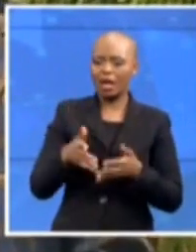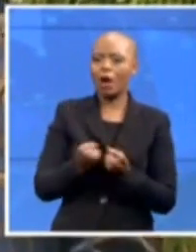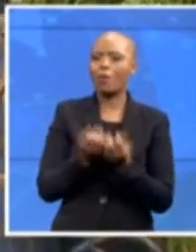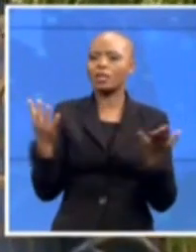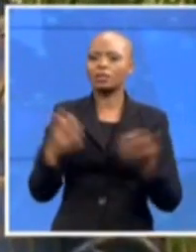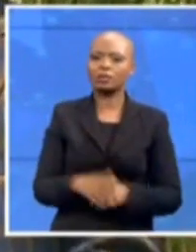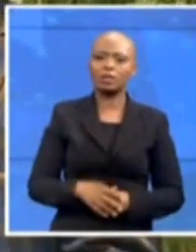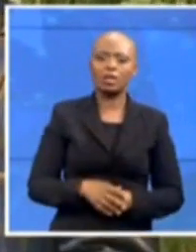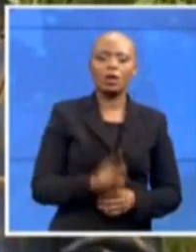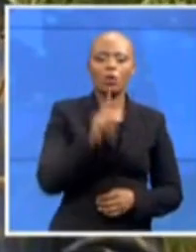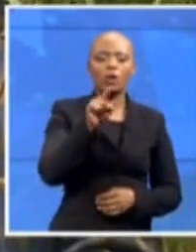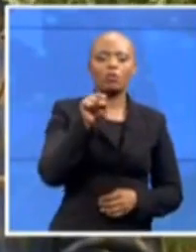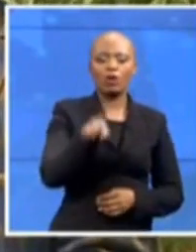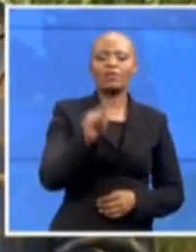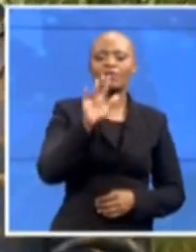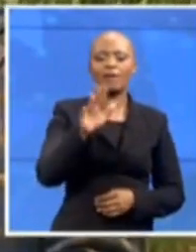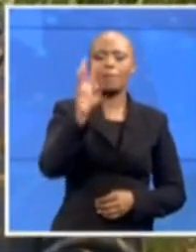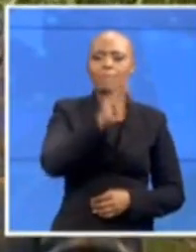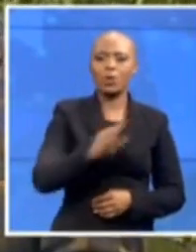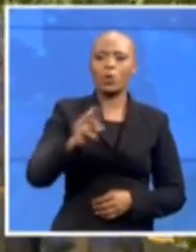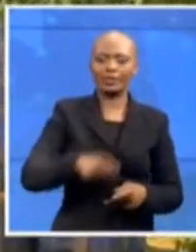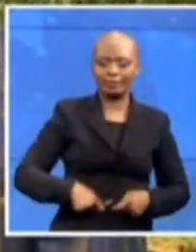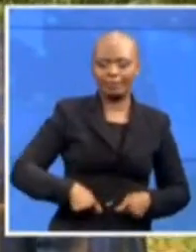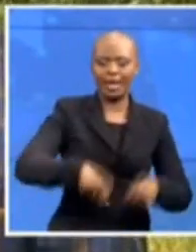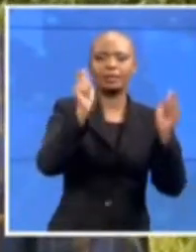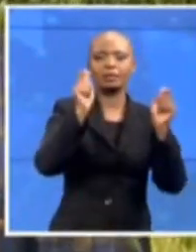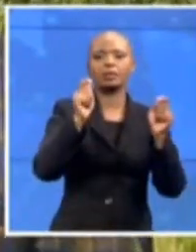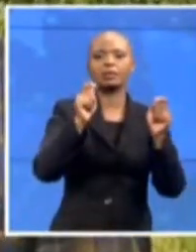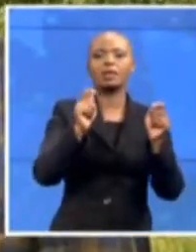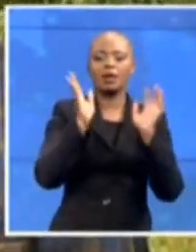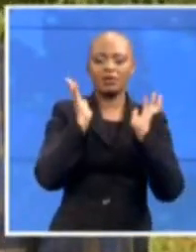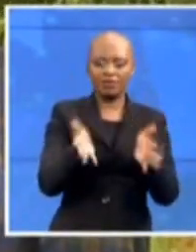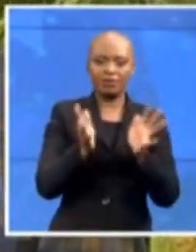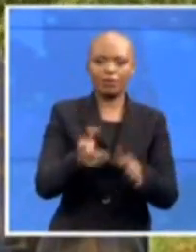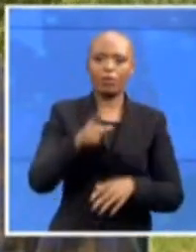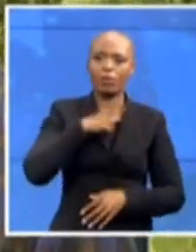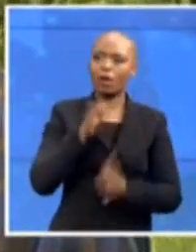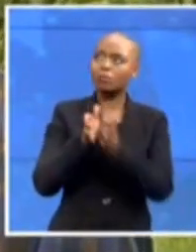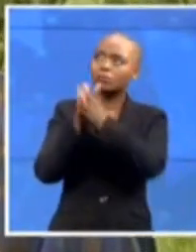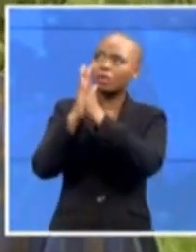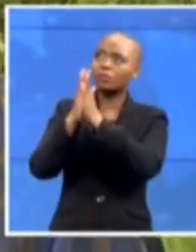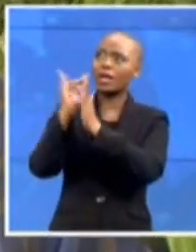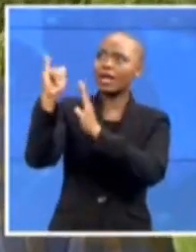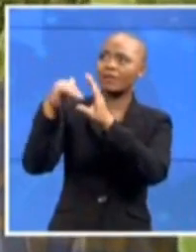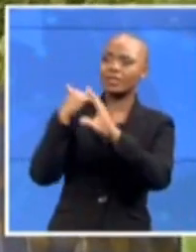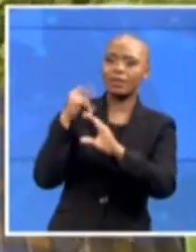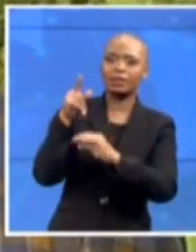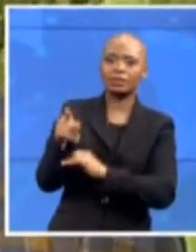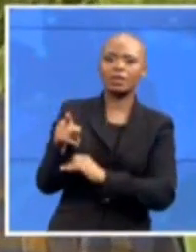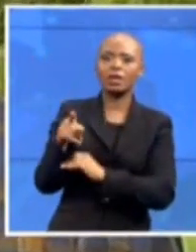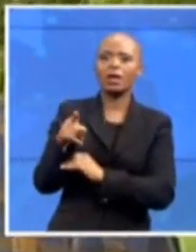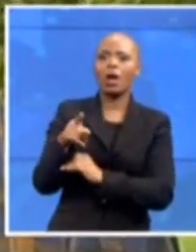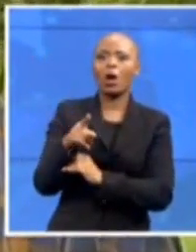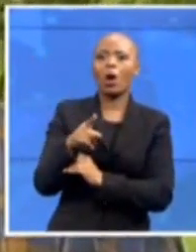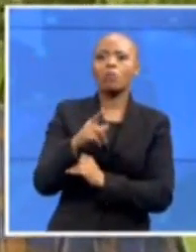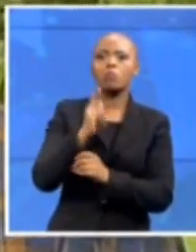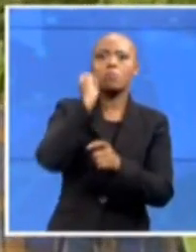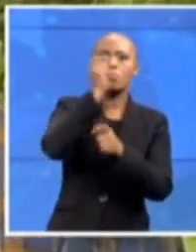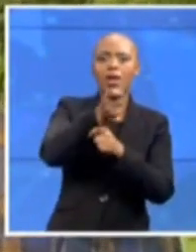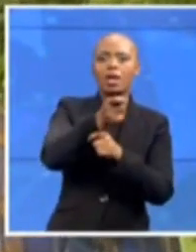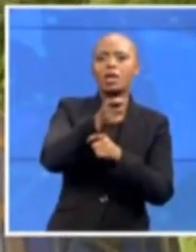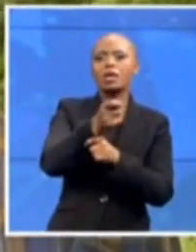the time when we asked for the investment, we were owing Eskom about 300,000 rand, and